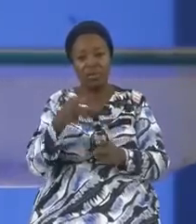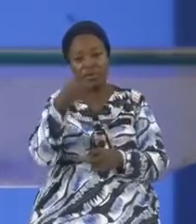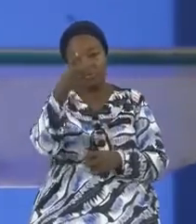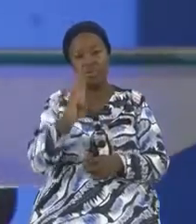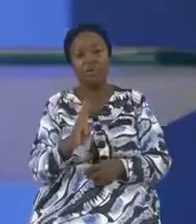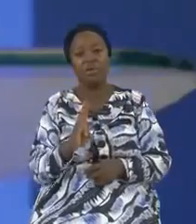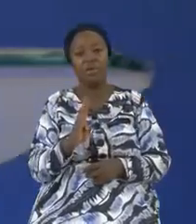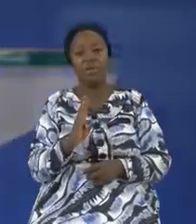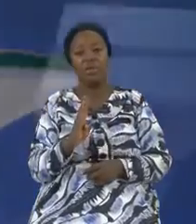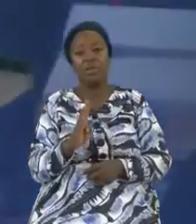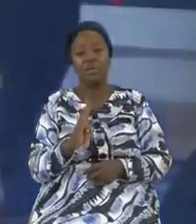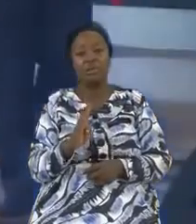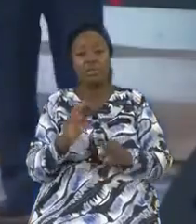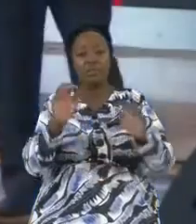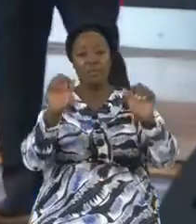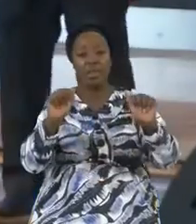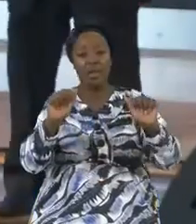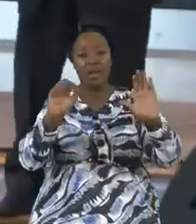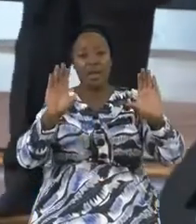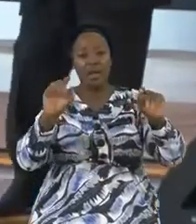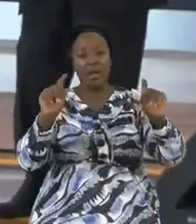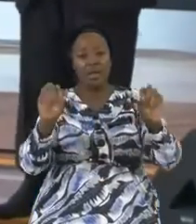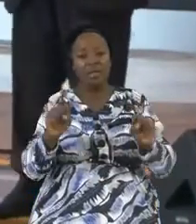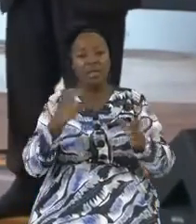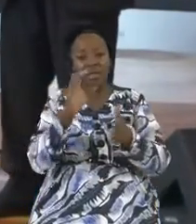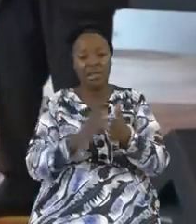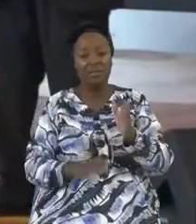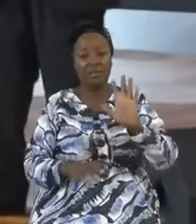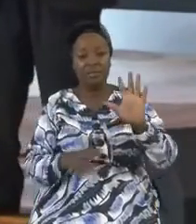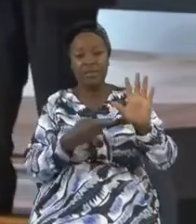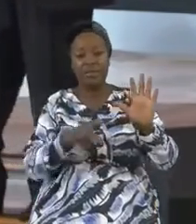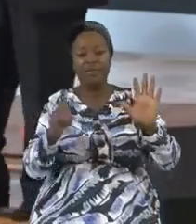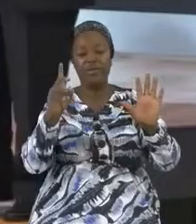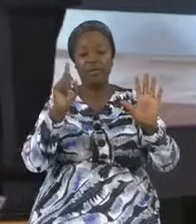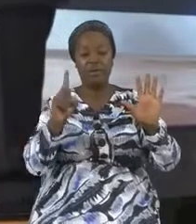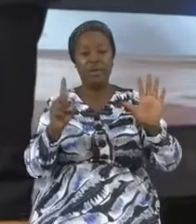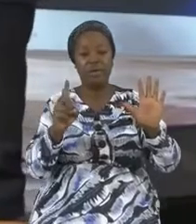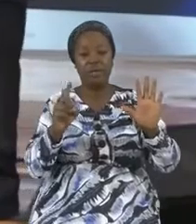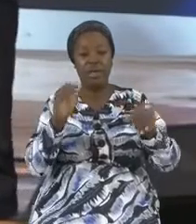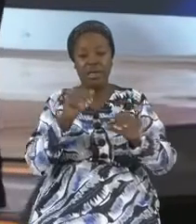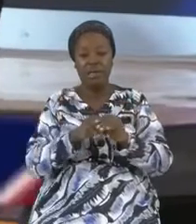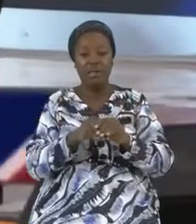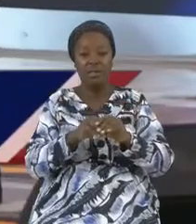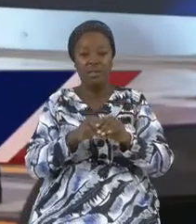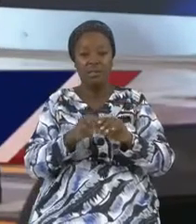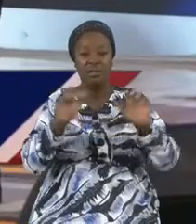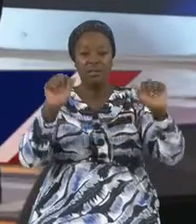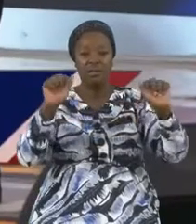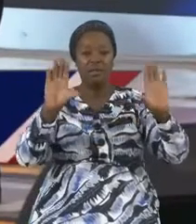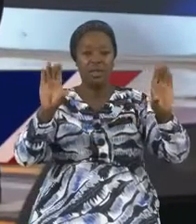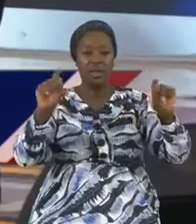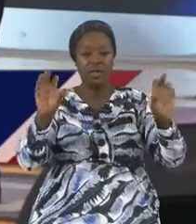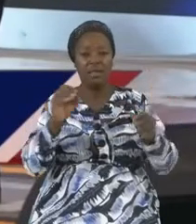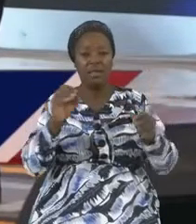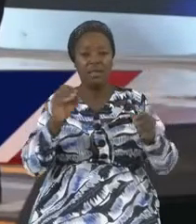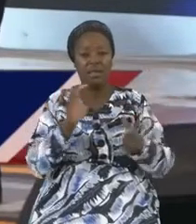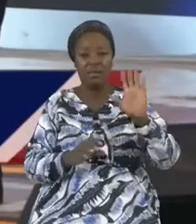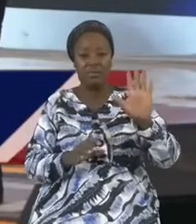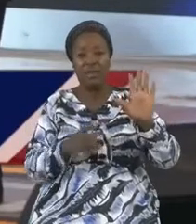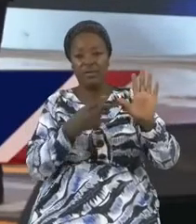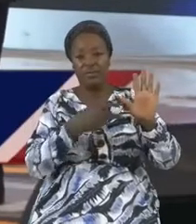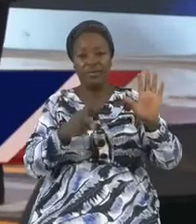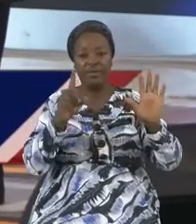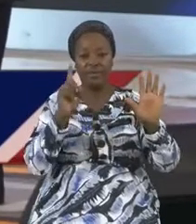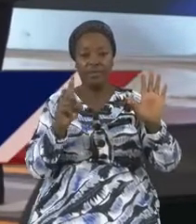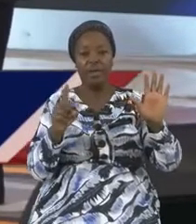God. Acts chapter 5 from verse 1. In Acts chapter 5,